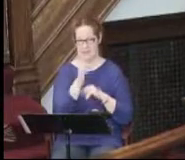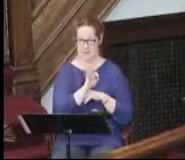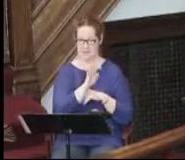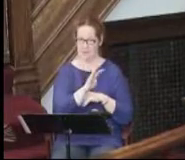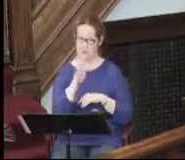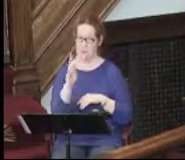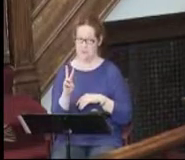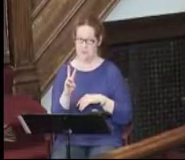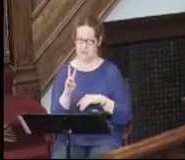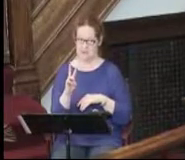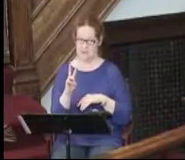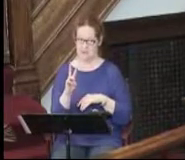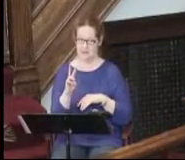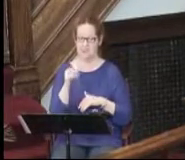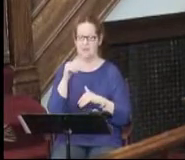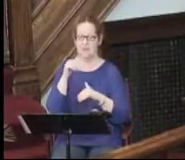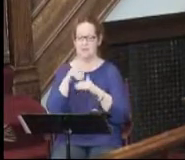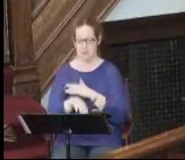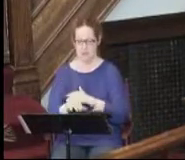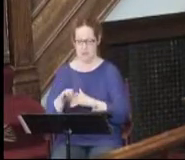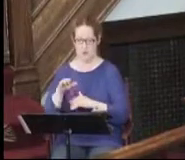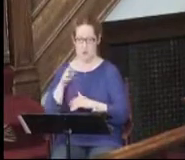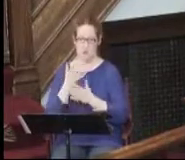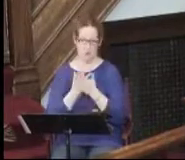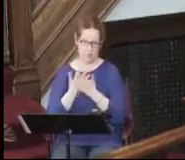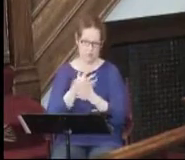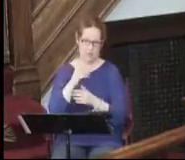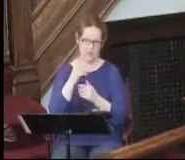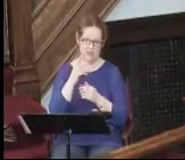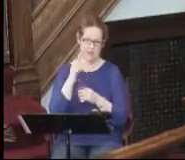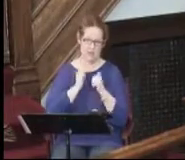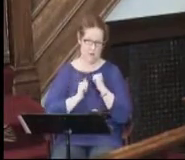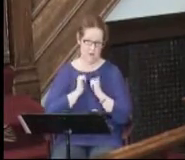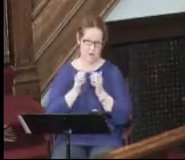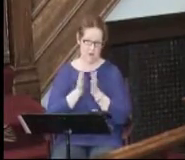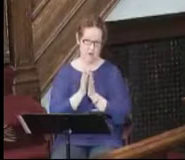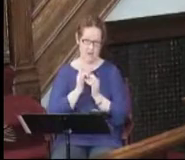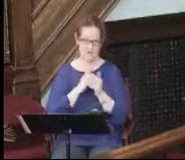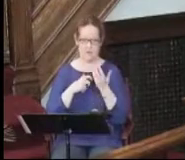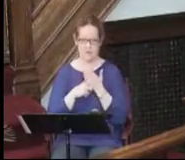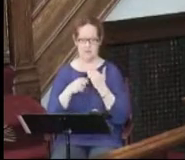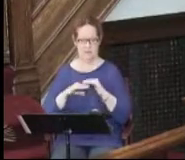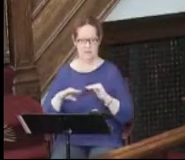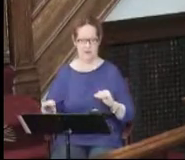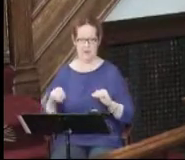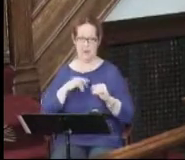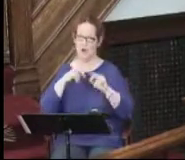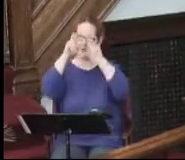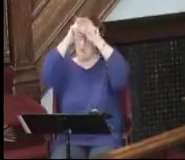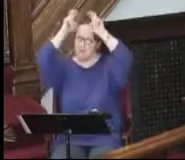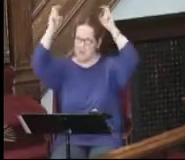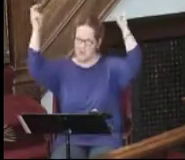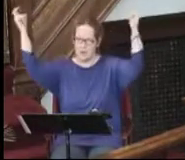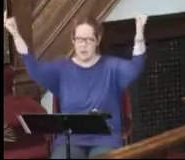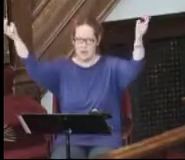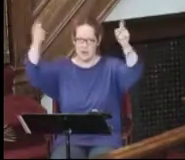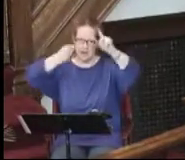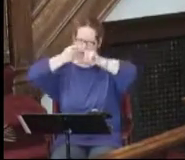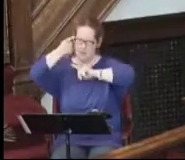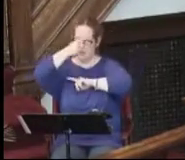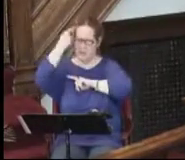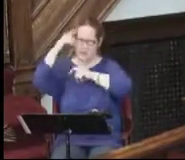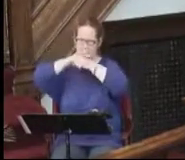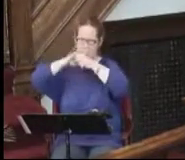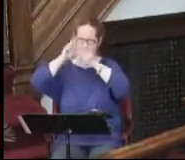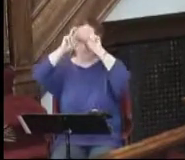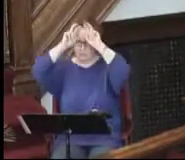1946. And she went to the movie theater and she asked for a ticket for the main floor, not for the balcony that was the black section